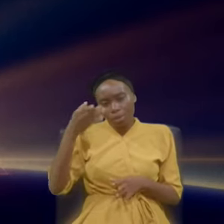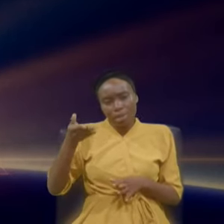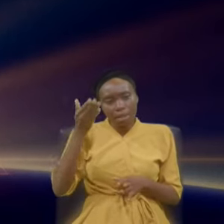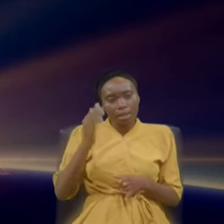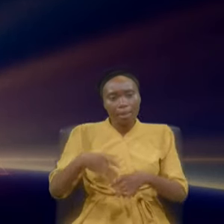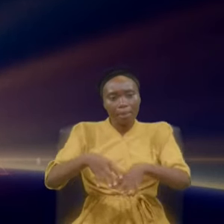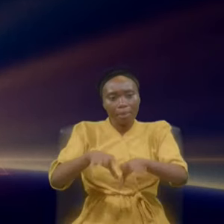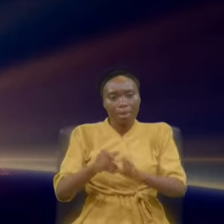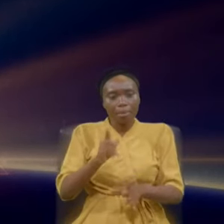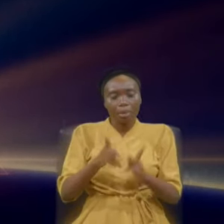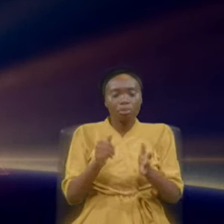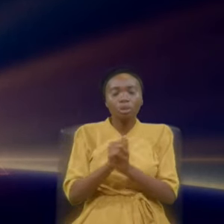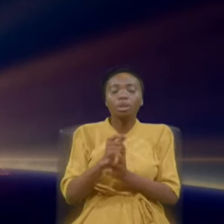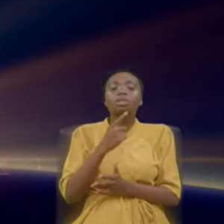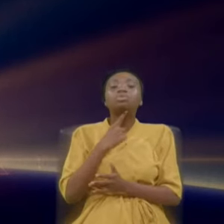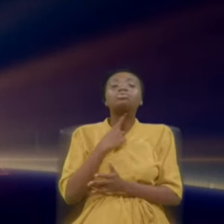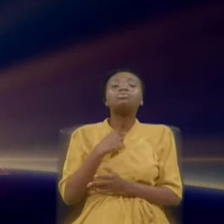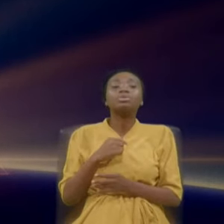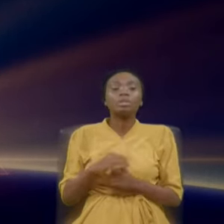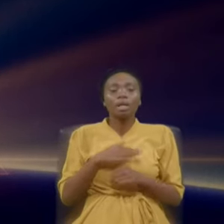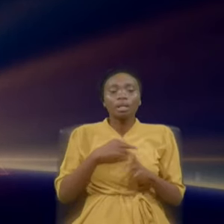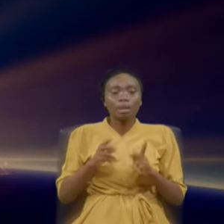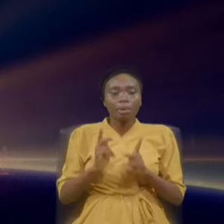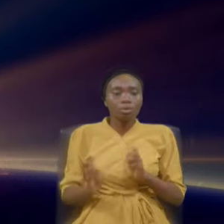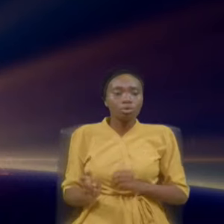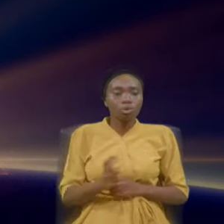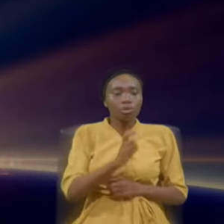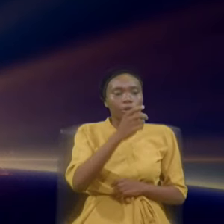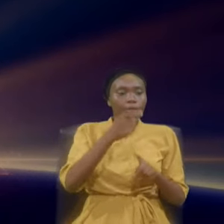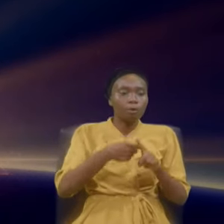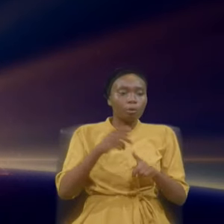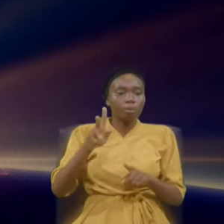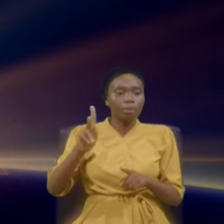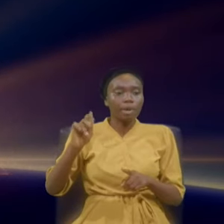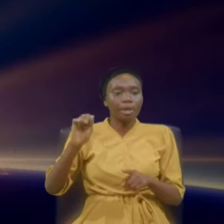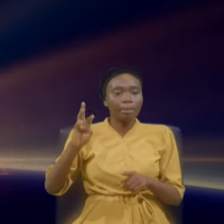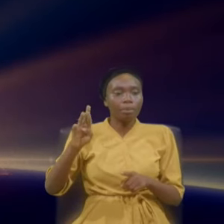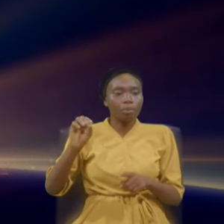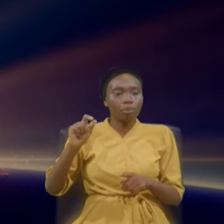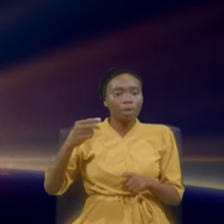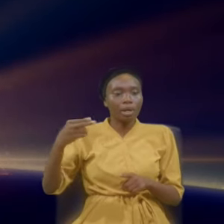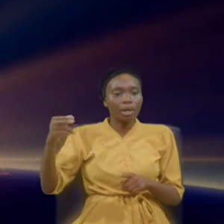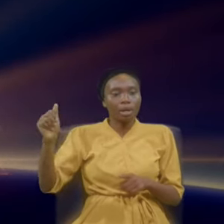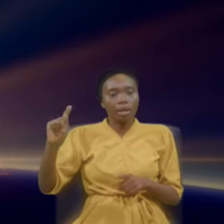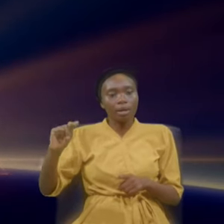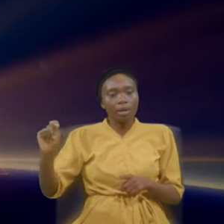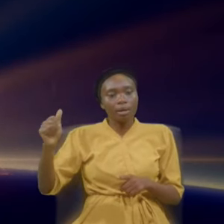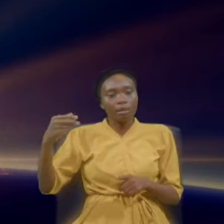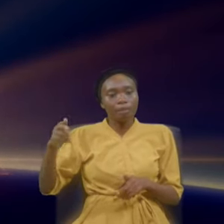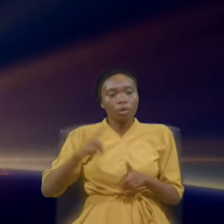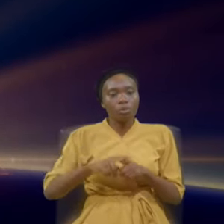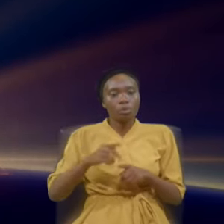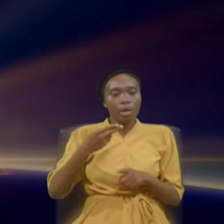the people that lusted. And the people journeyed from Kibroth Hatteavah unto